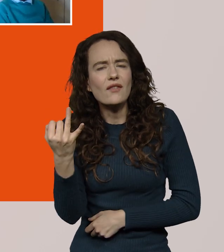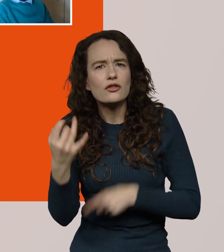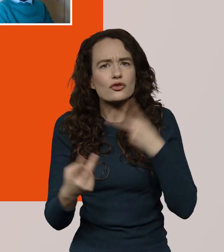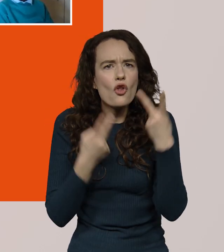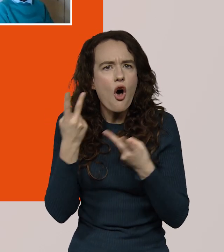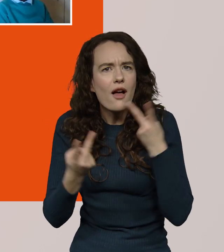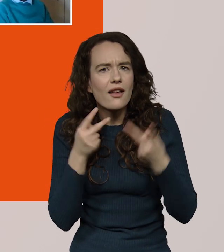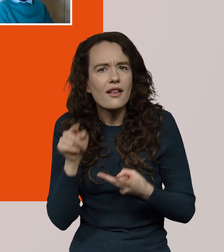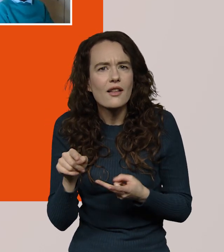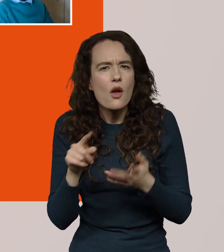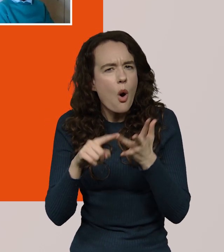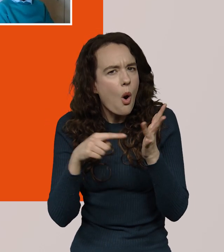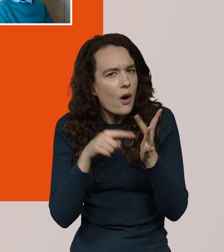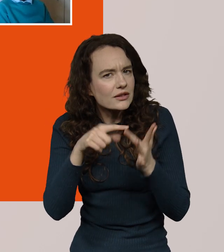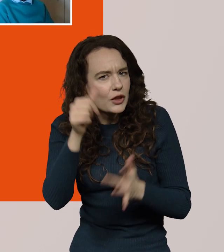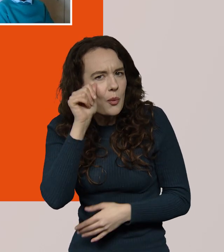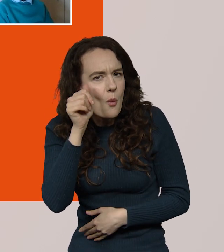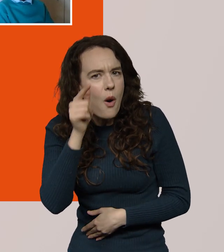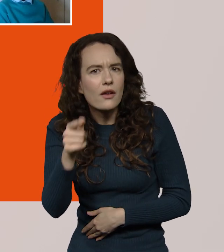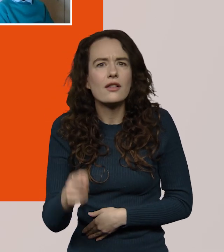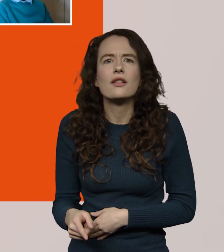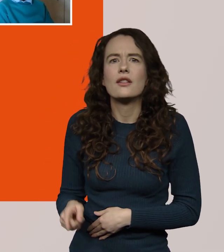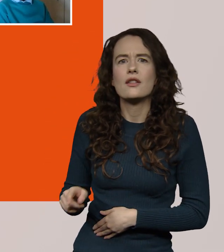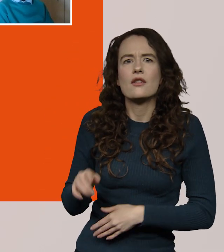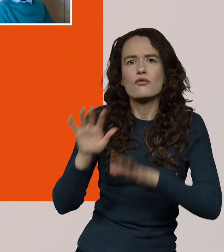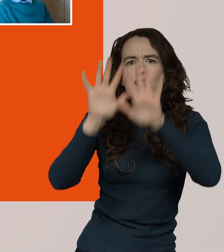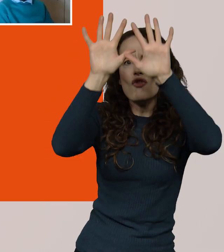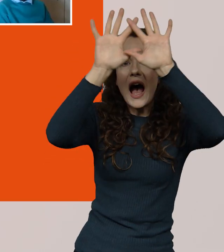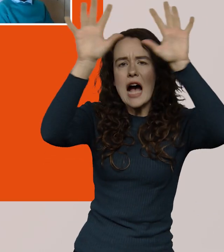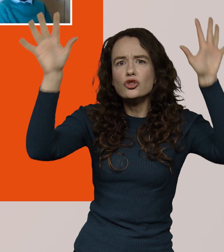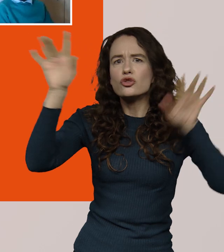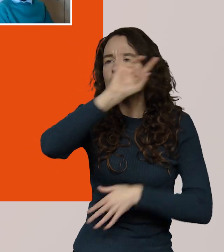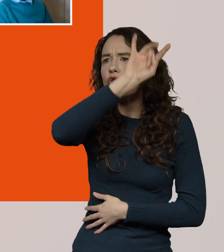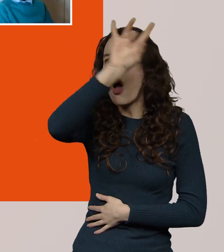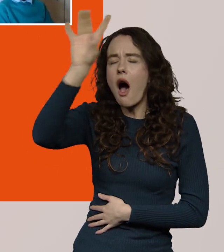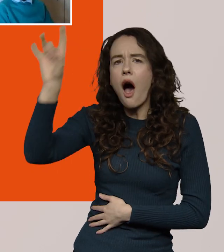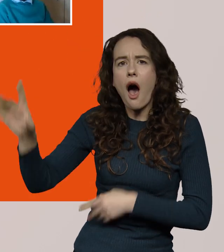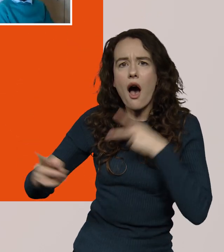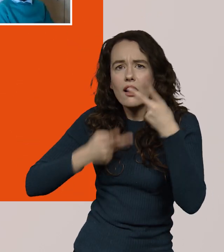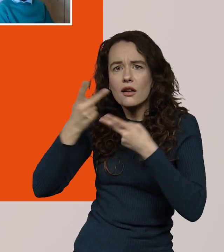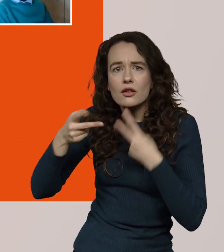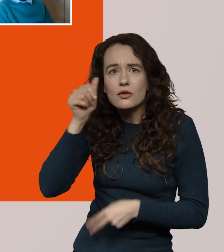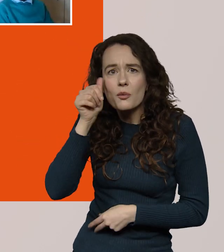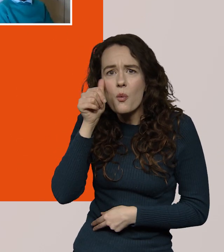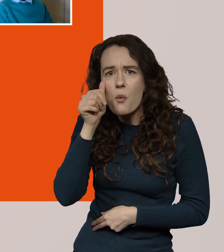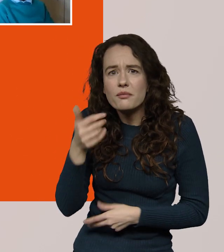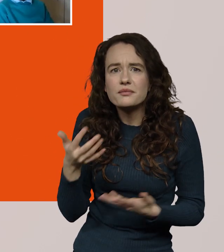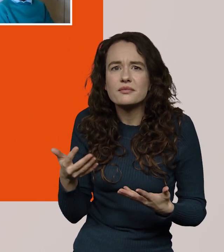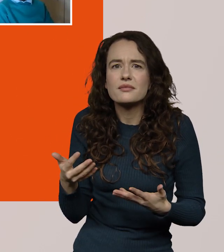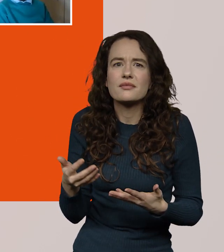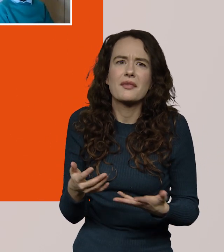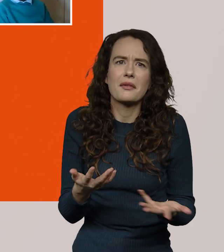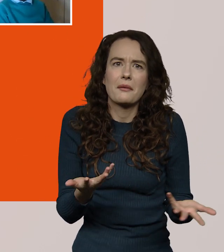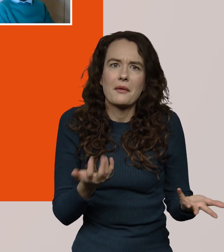gives me all this positivity and motivation and inspiration to go out there and kind of just have a good day.